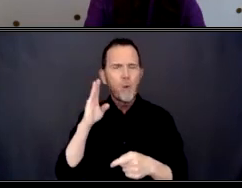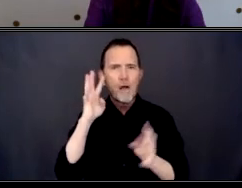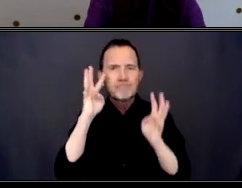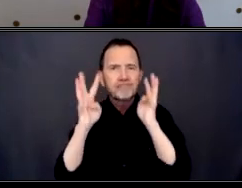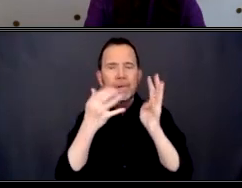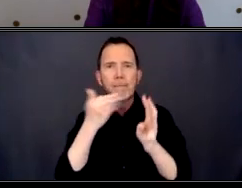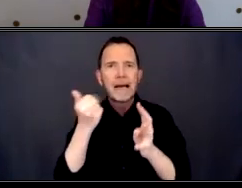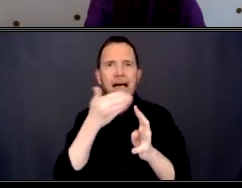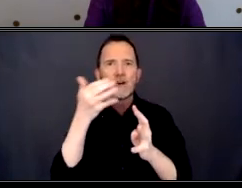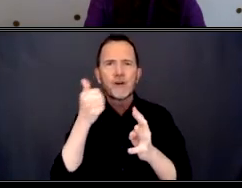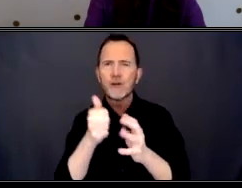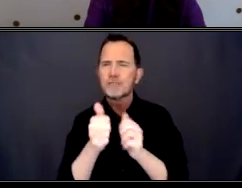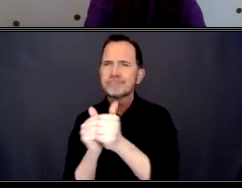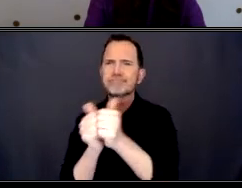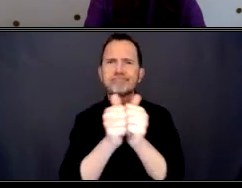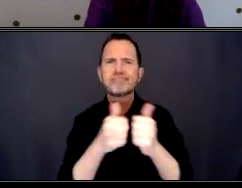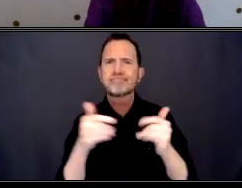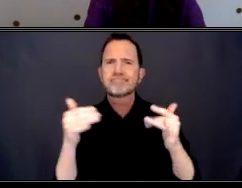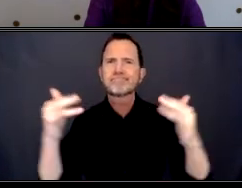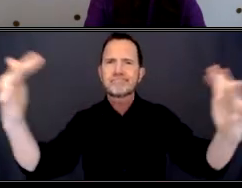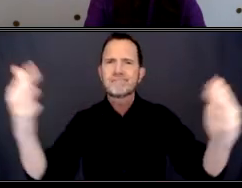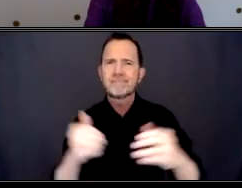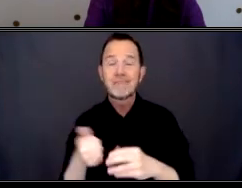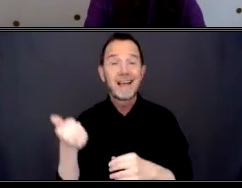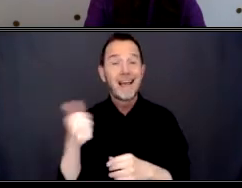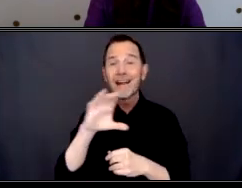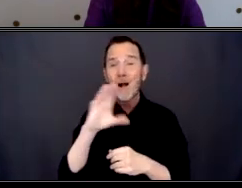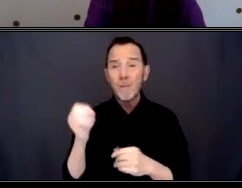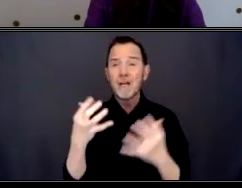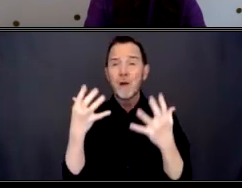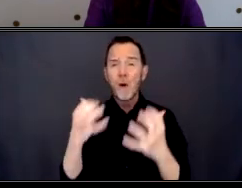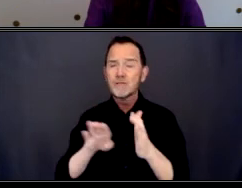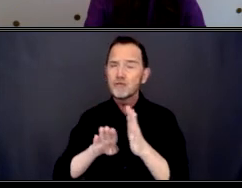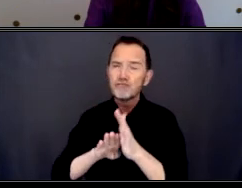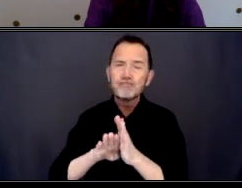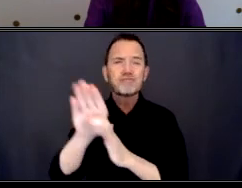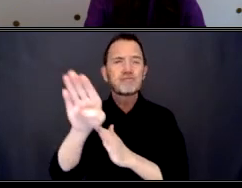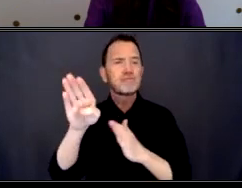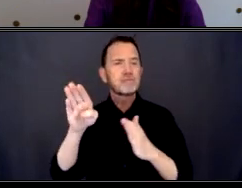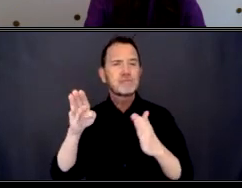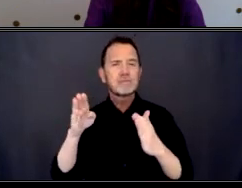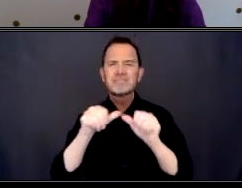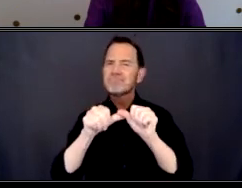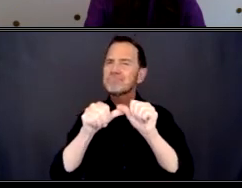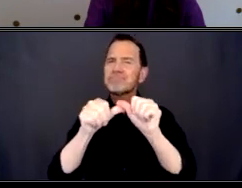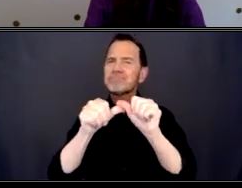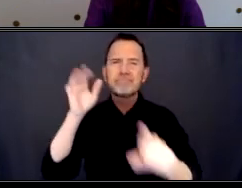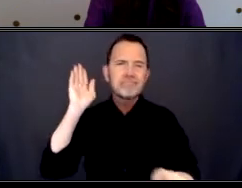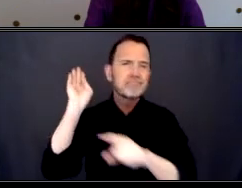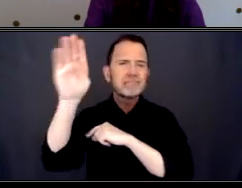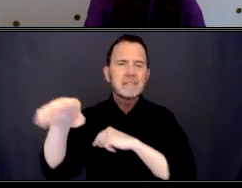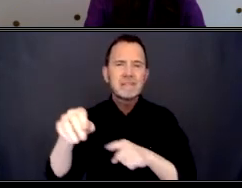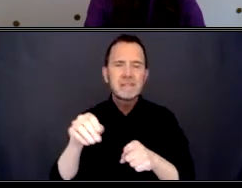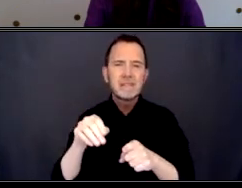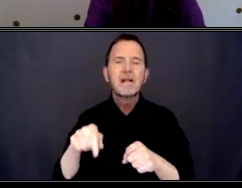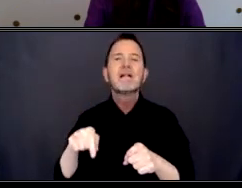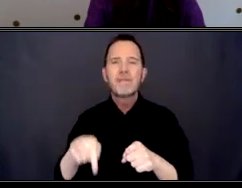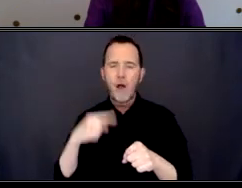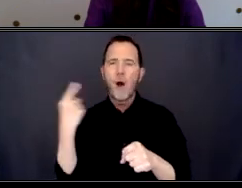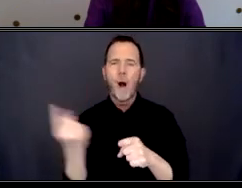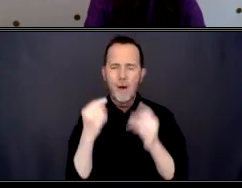to survive in the long run and thrive in the long run are investing in innovation, in the ability to reinvent